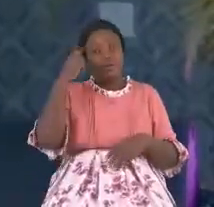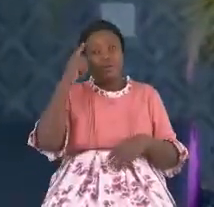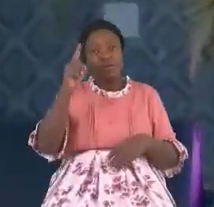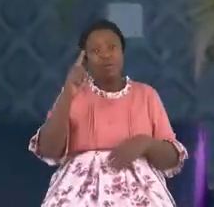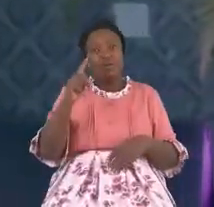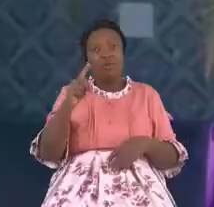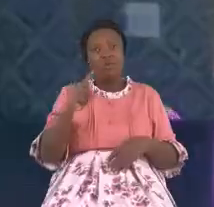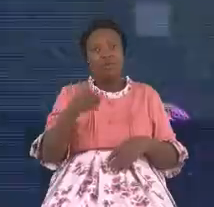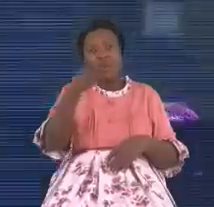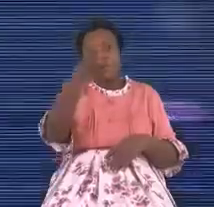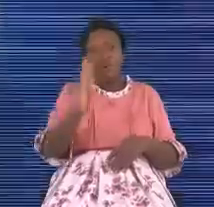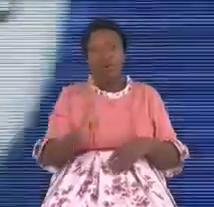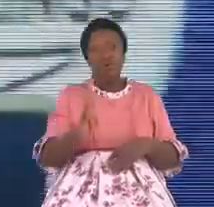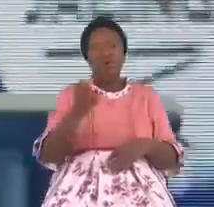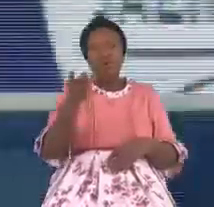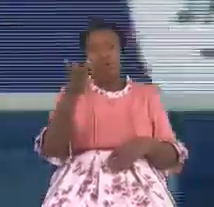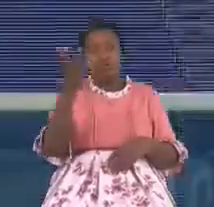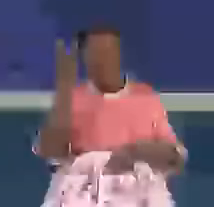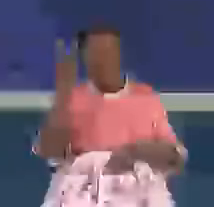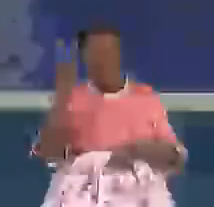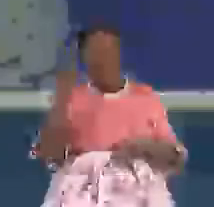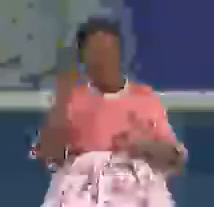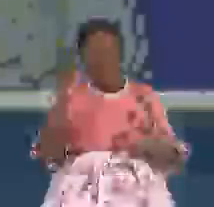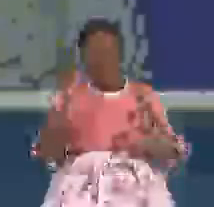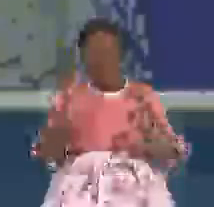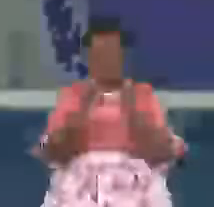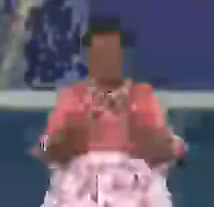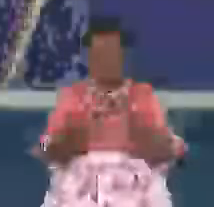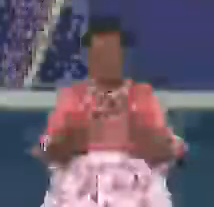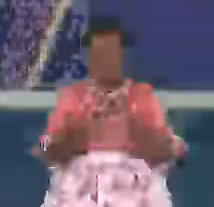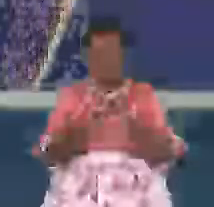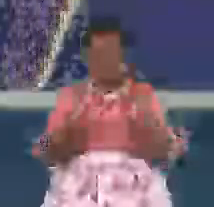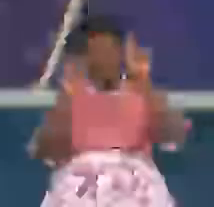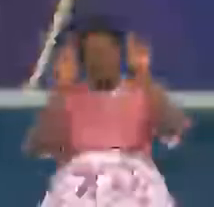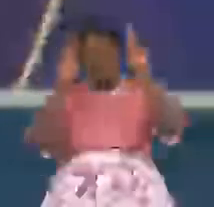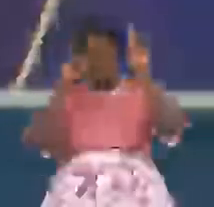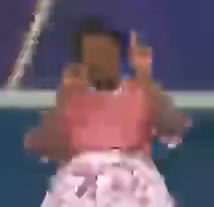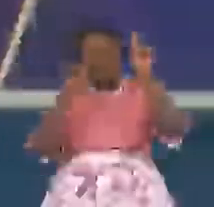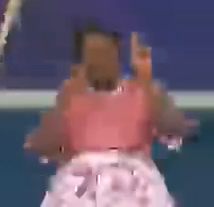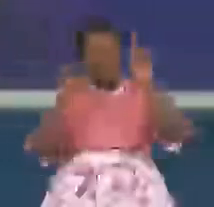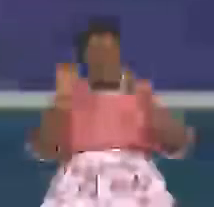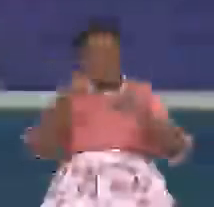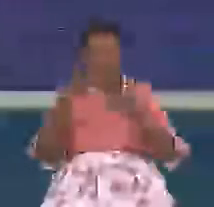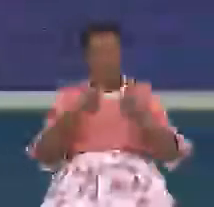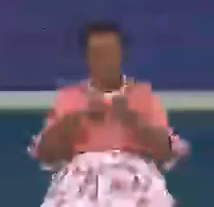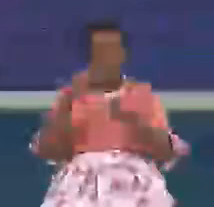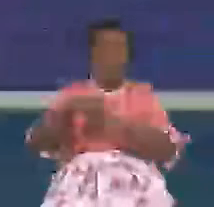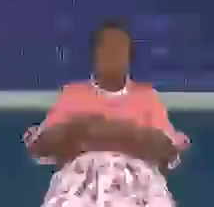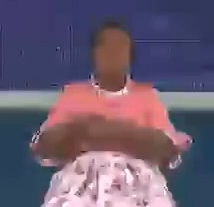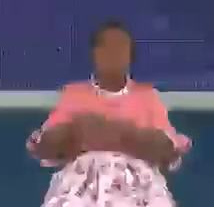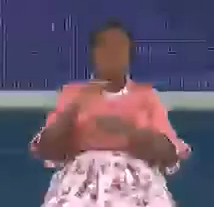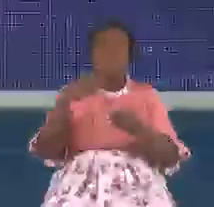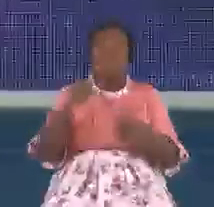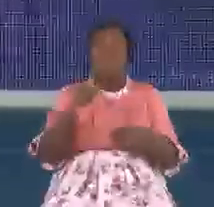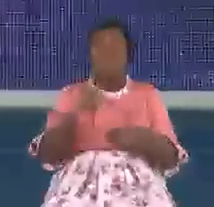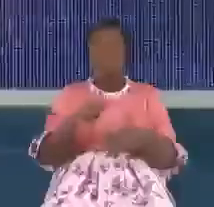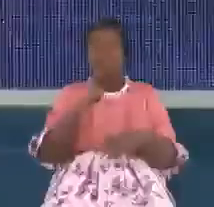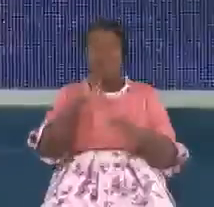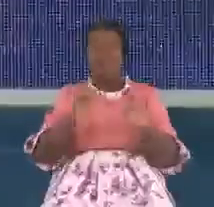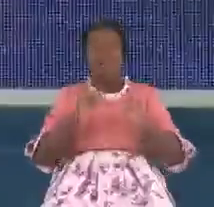was with him. He's here tonight. The unlimited power of